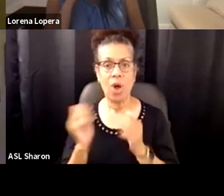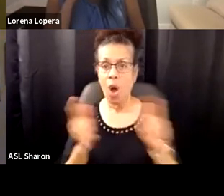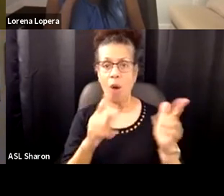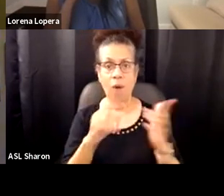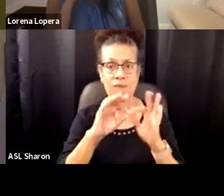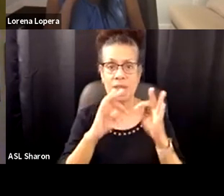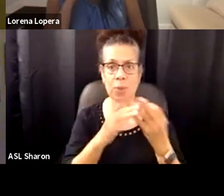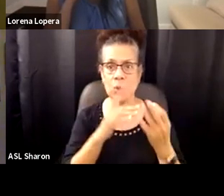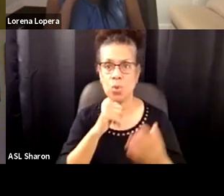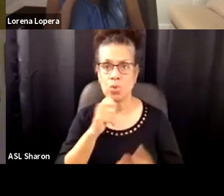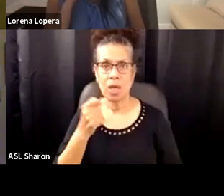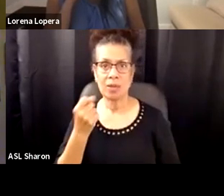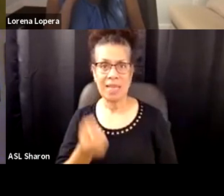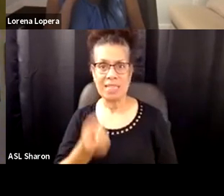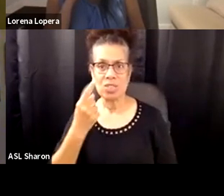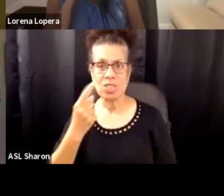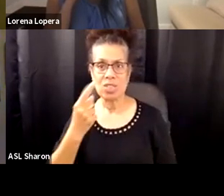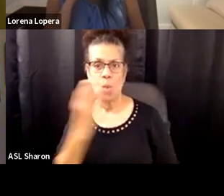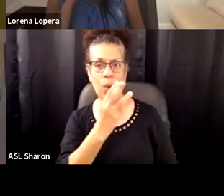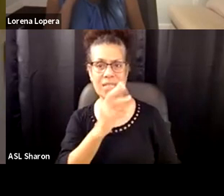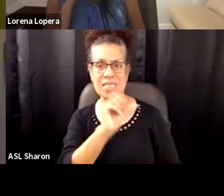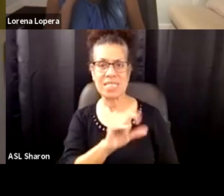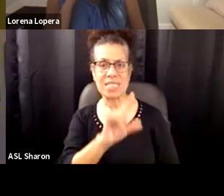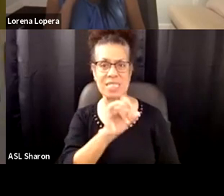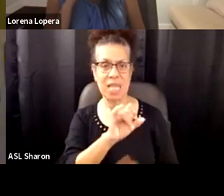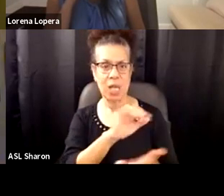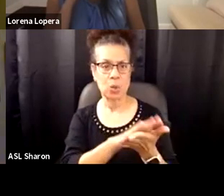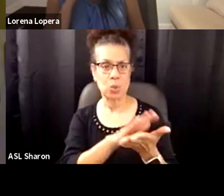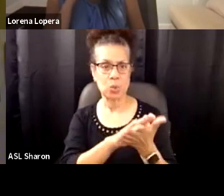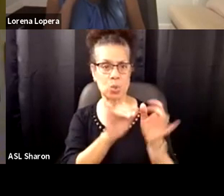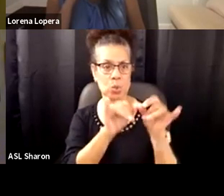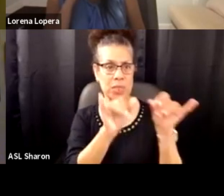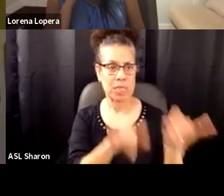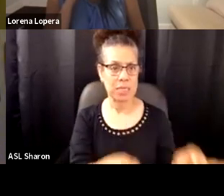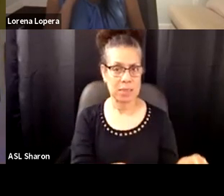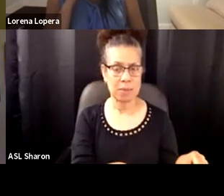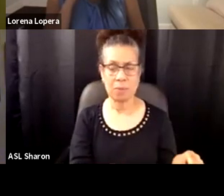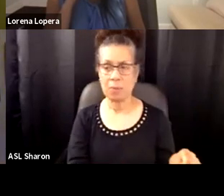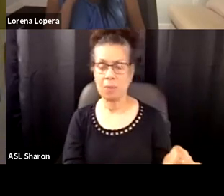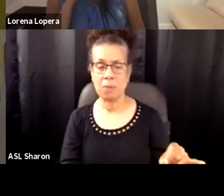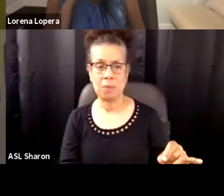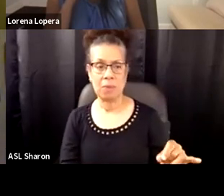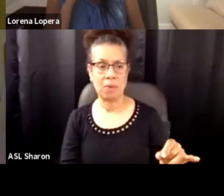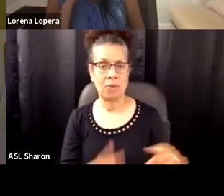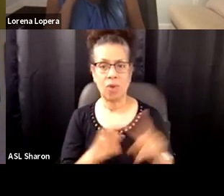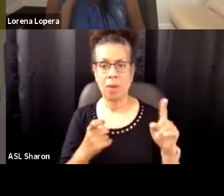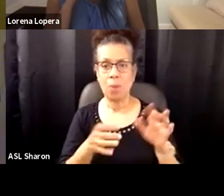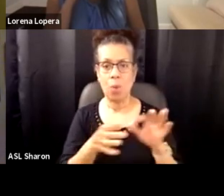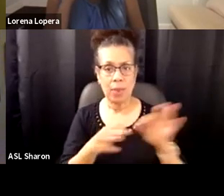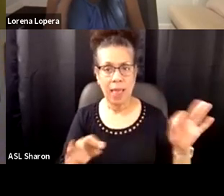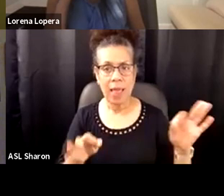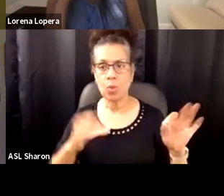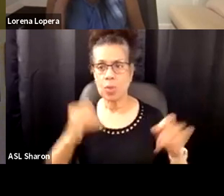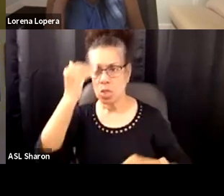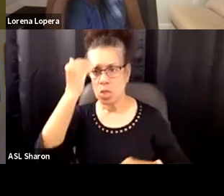know a western style school system or anything sophisticated and varying degrees of you know language knowledge and so forth